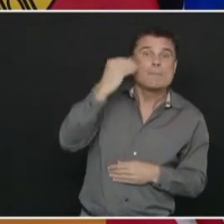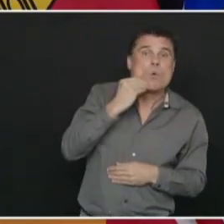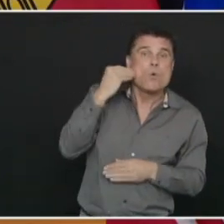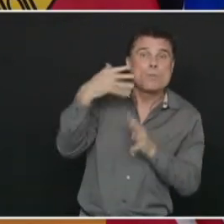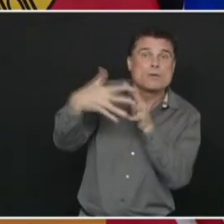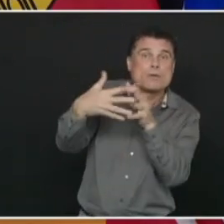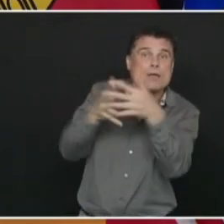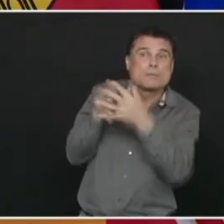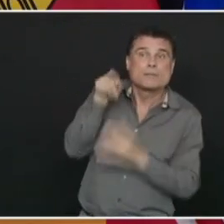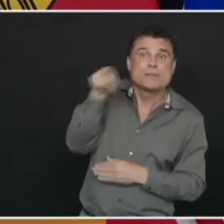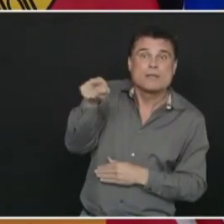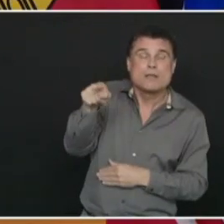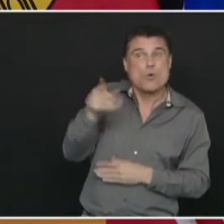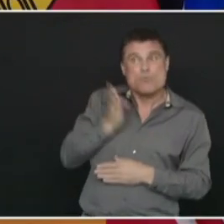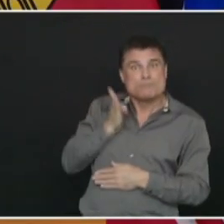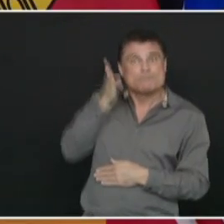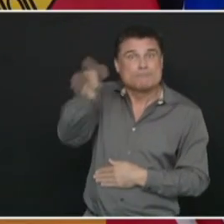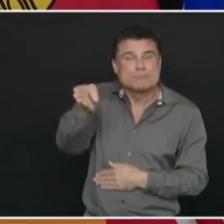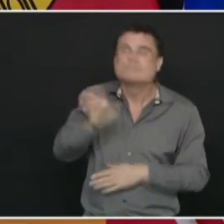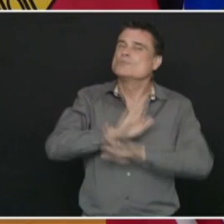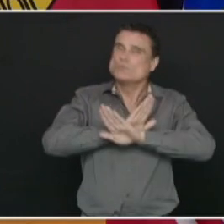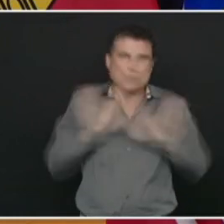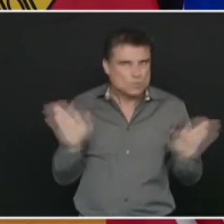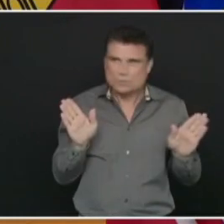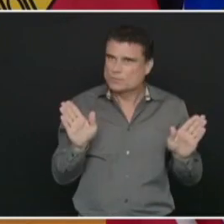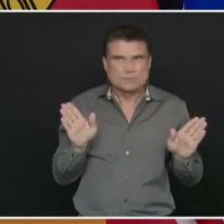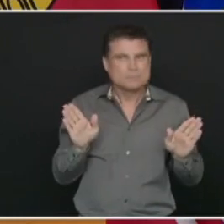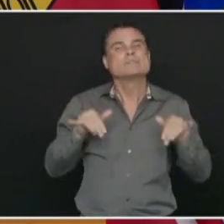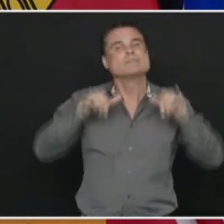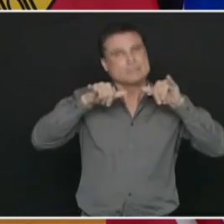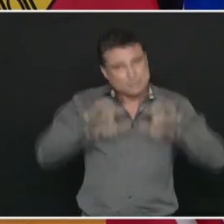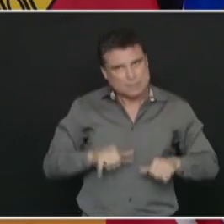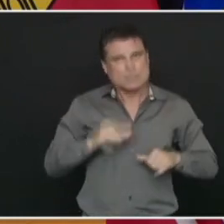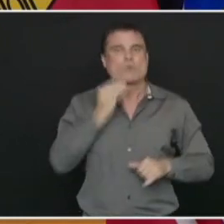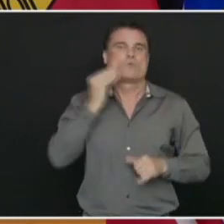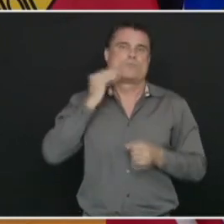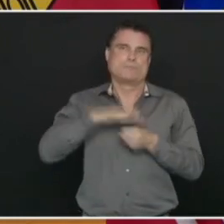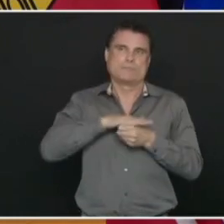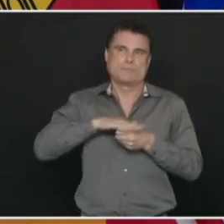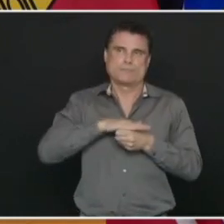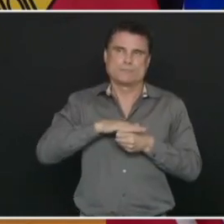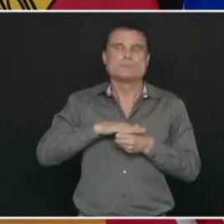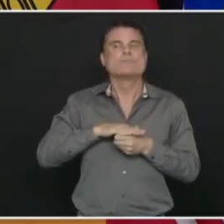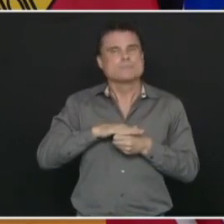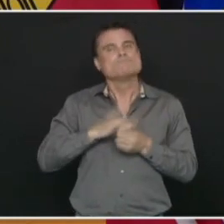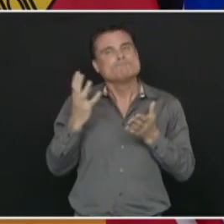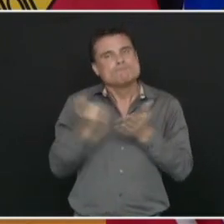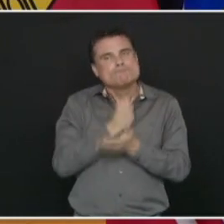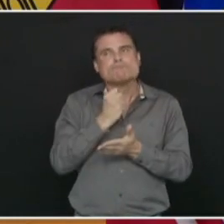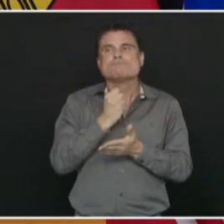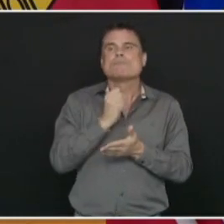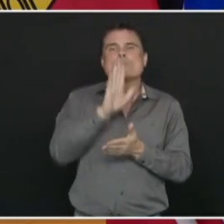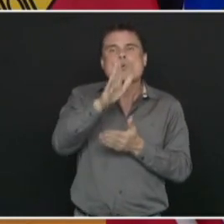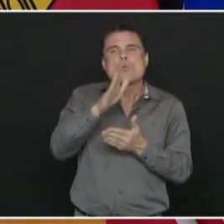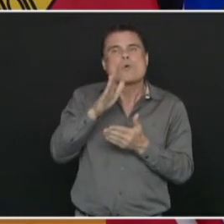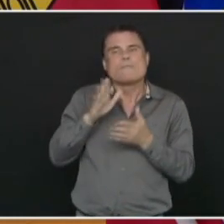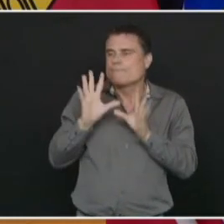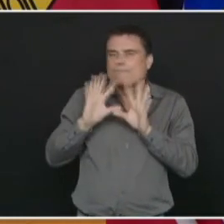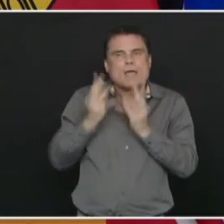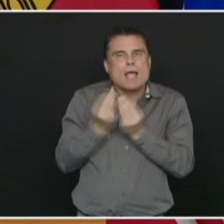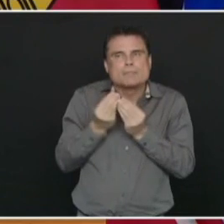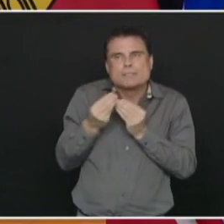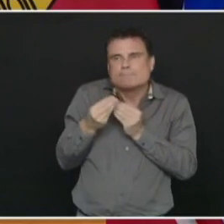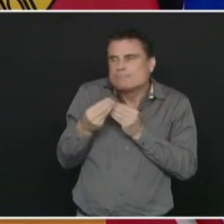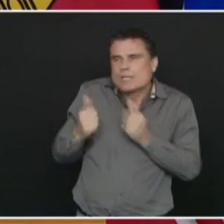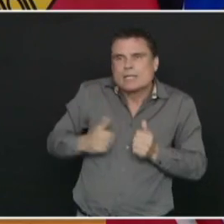and Canadians returning from other parts of the world right now, and making sure that they join us in our response to managing